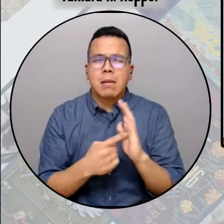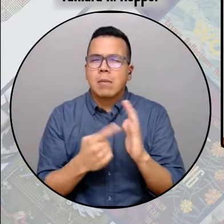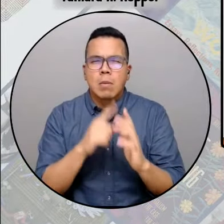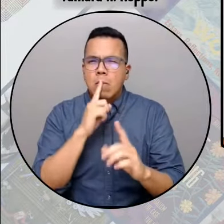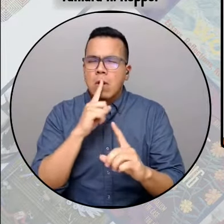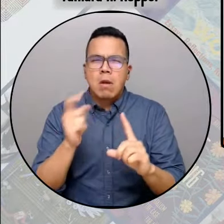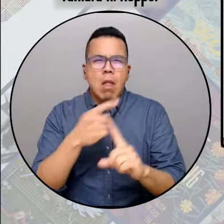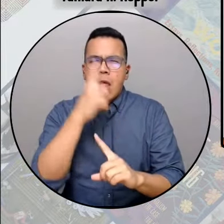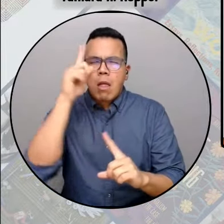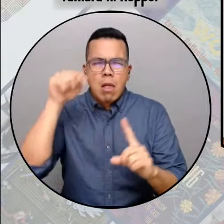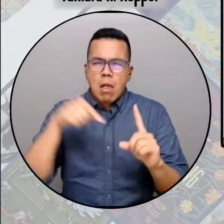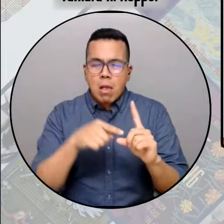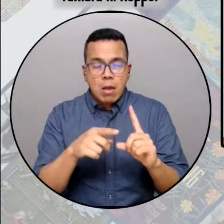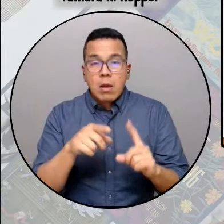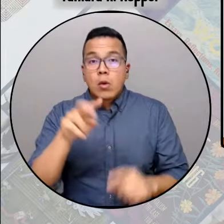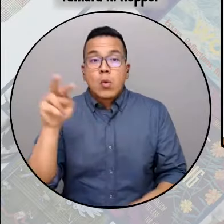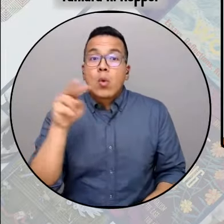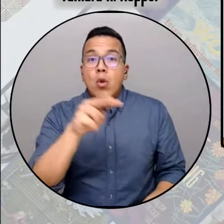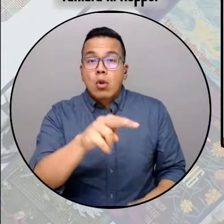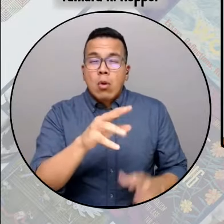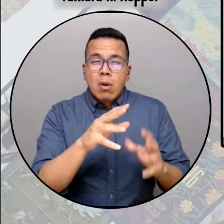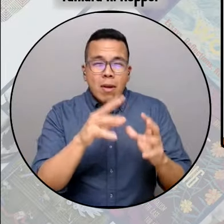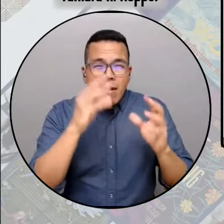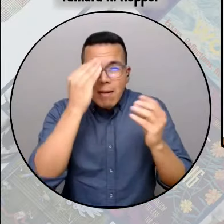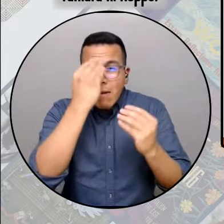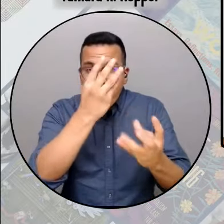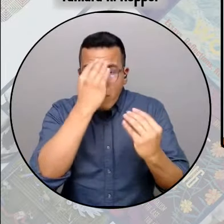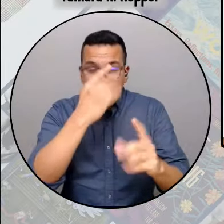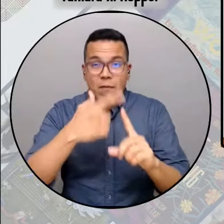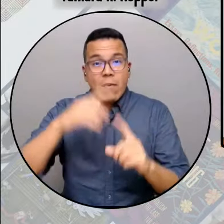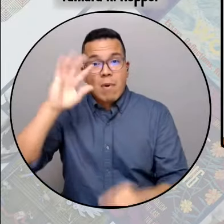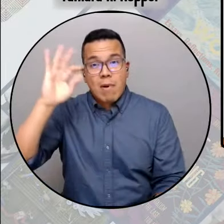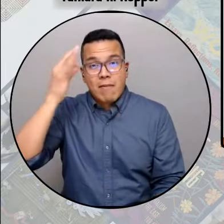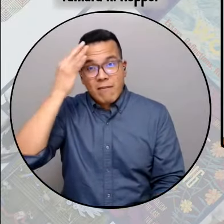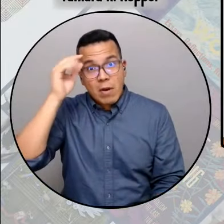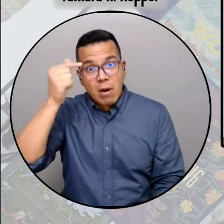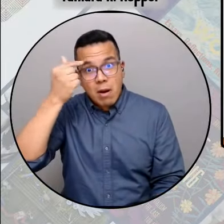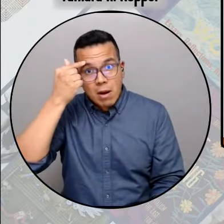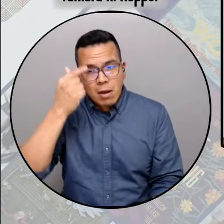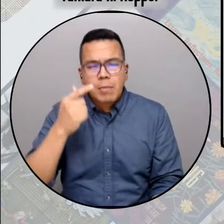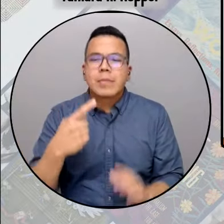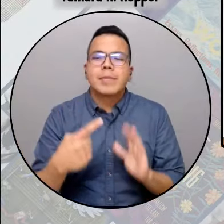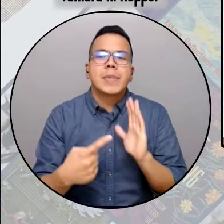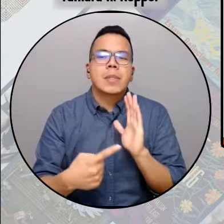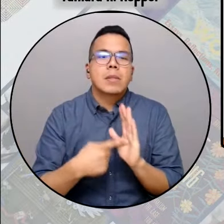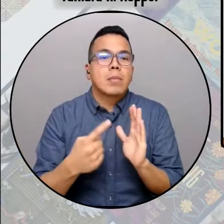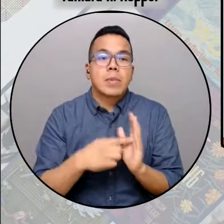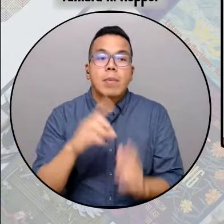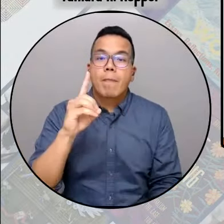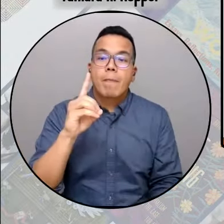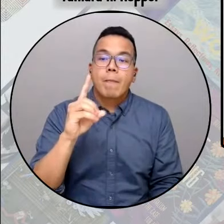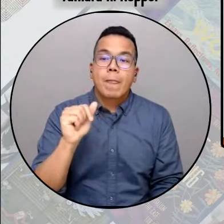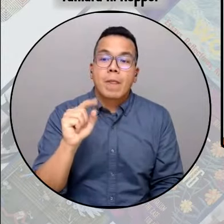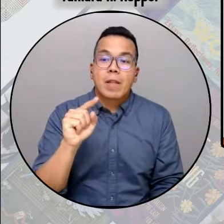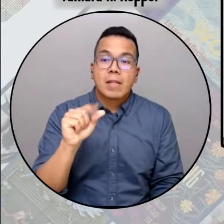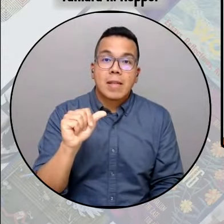you're looking at these different sources, even if it's all from the federal government, we're going to see that some of this data and some of these sources use different